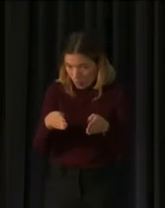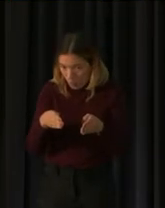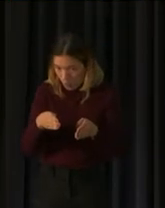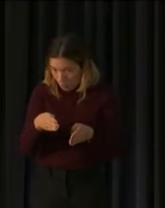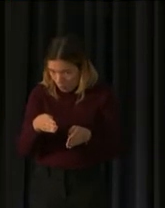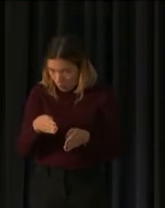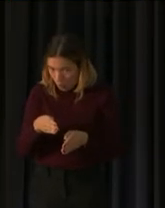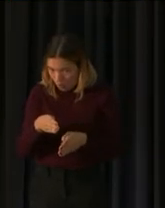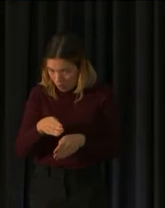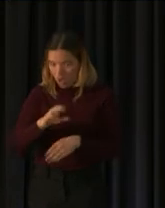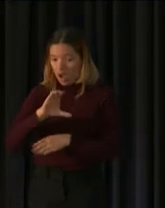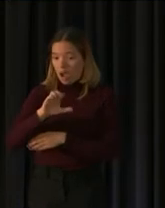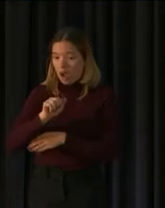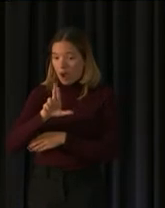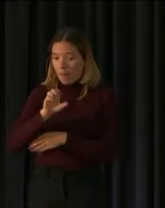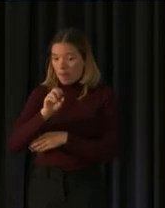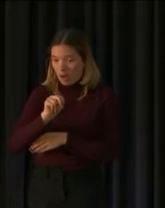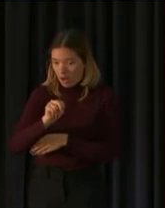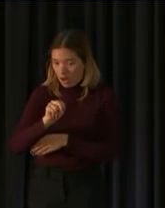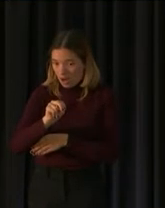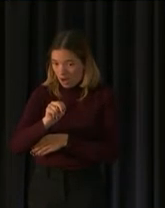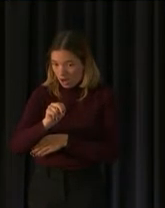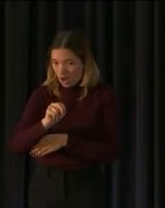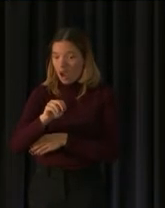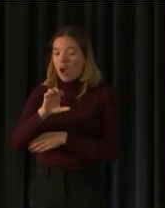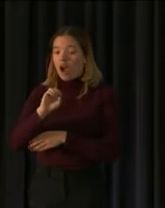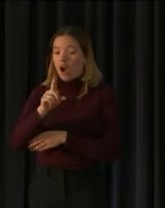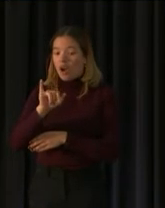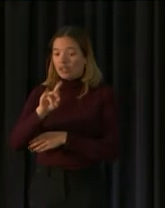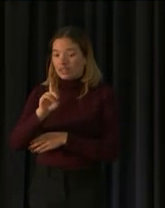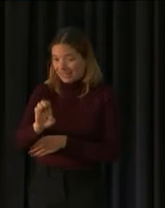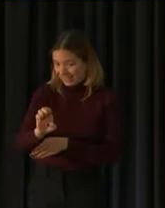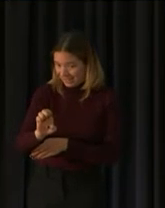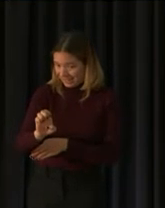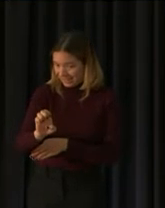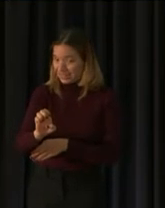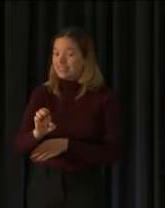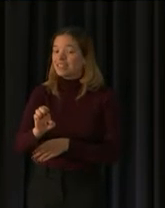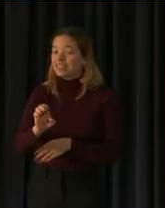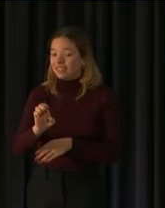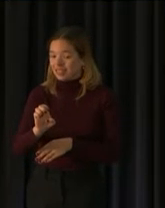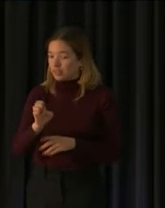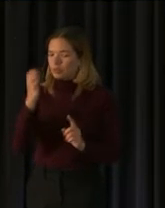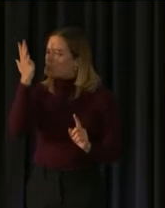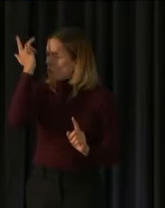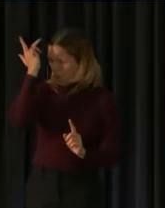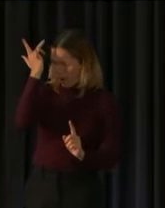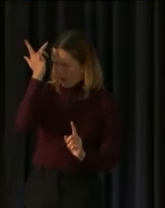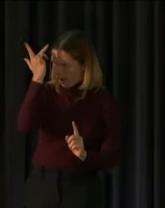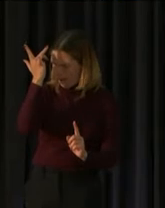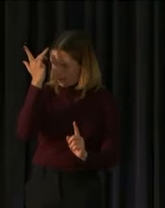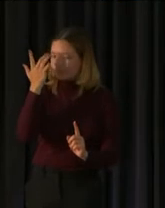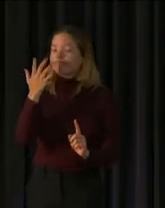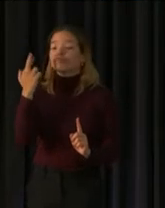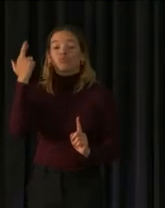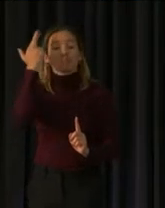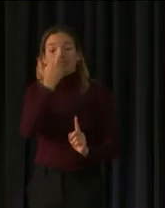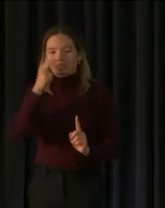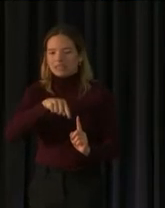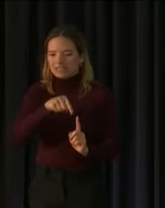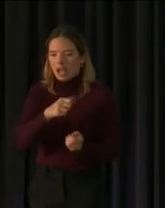the reason these two metrics are being shared is that those are two metrics most associated with mitigating the risk of